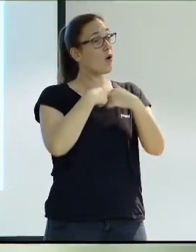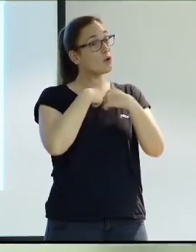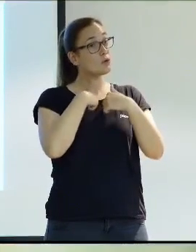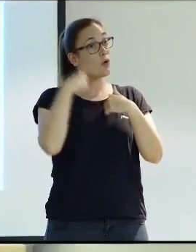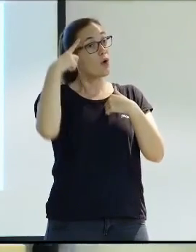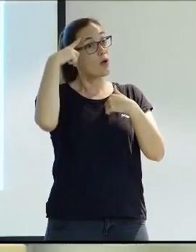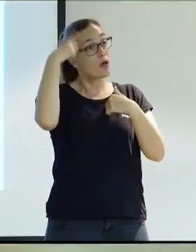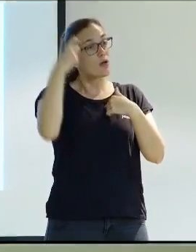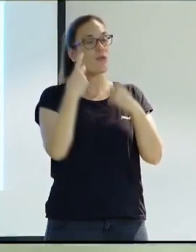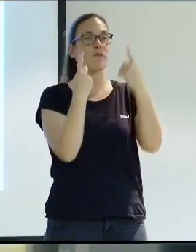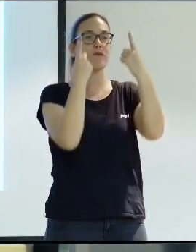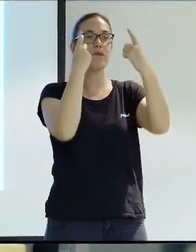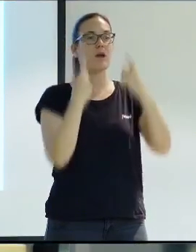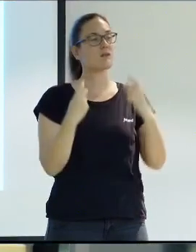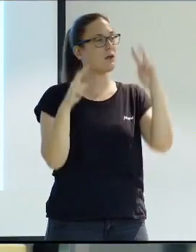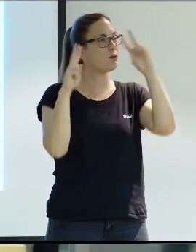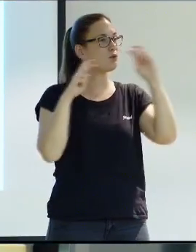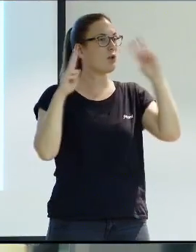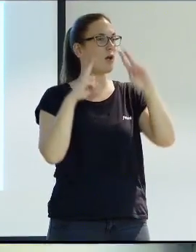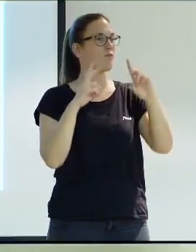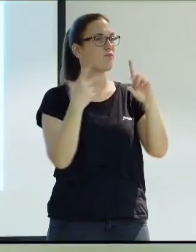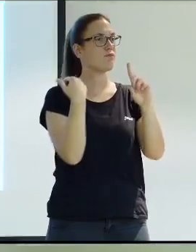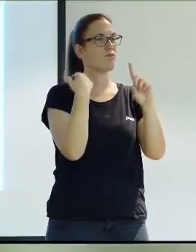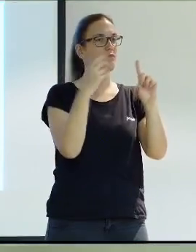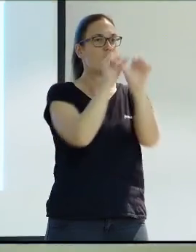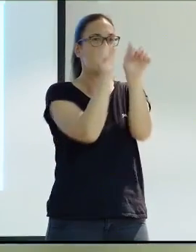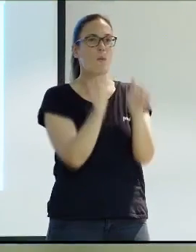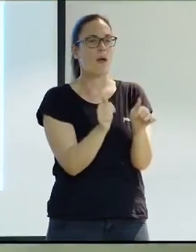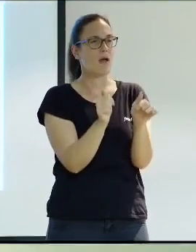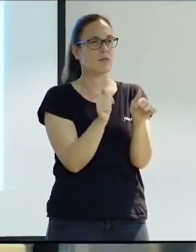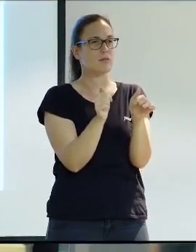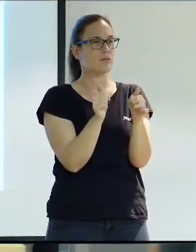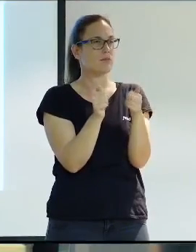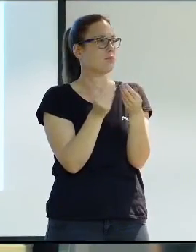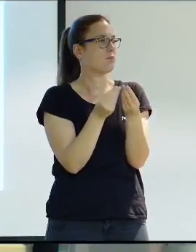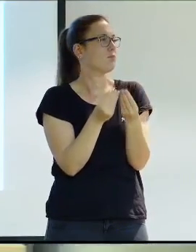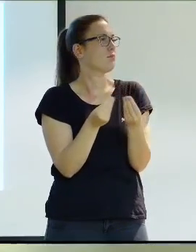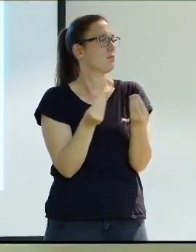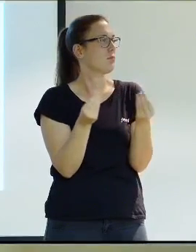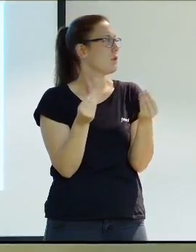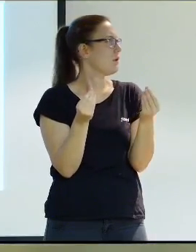look for formulae. And this morning we heard about coalitions,